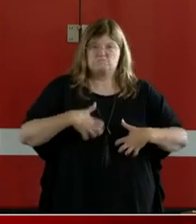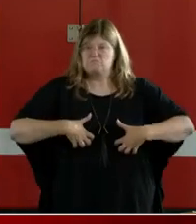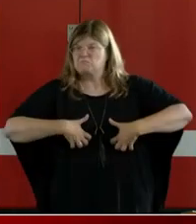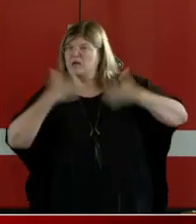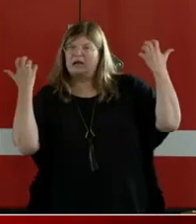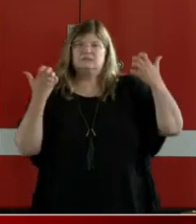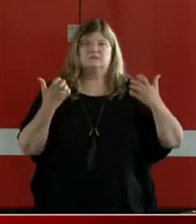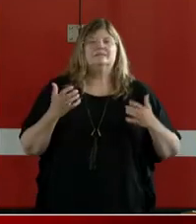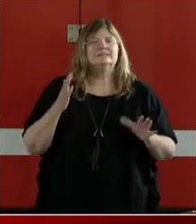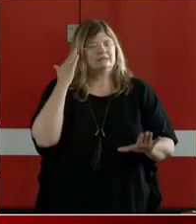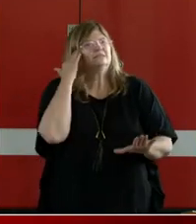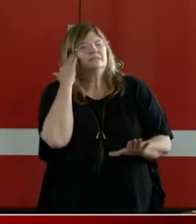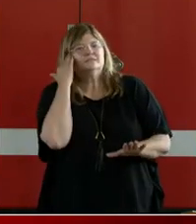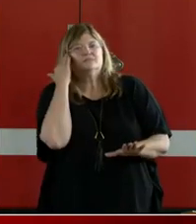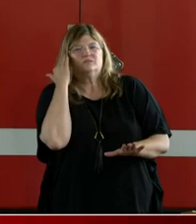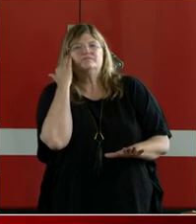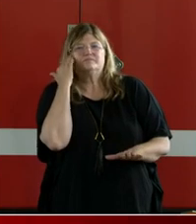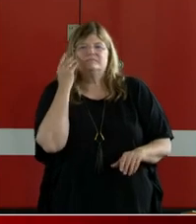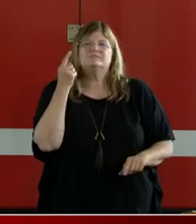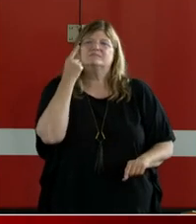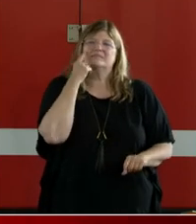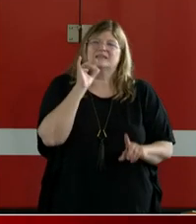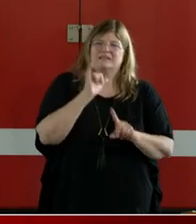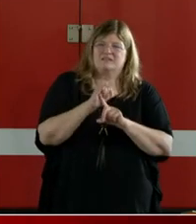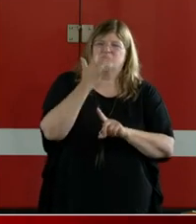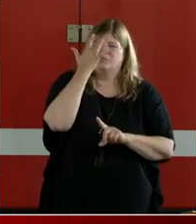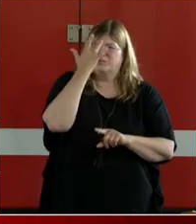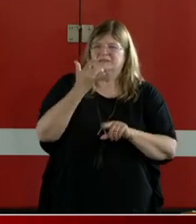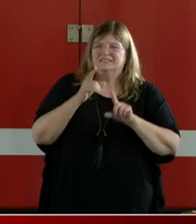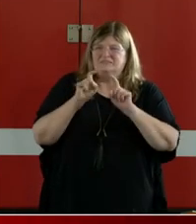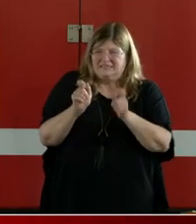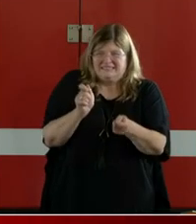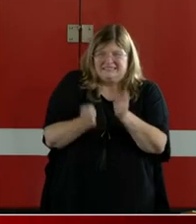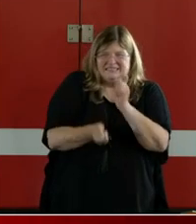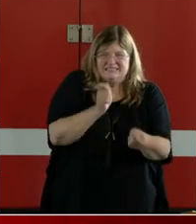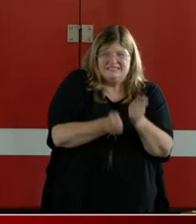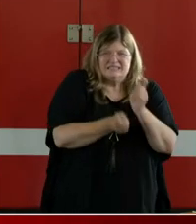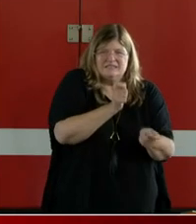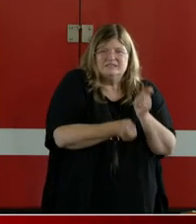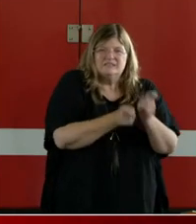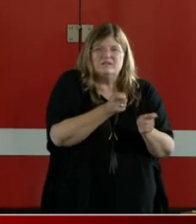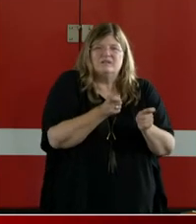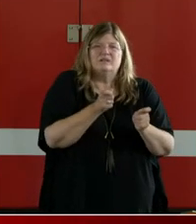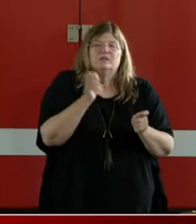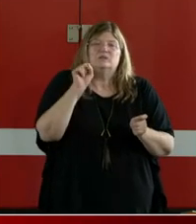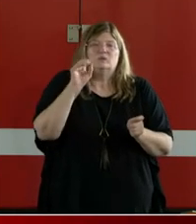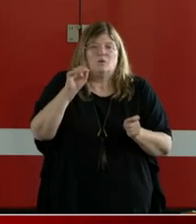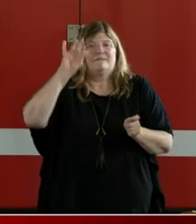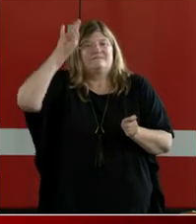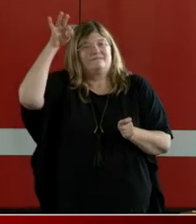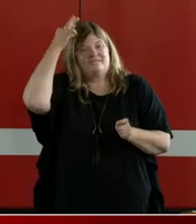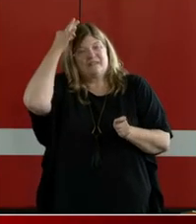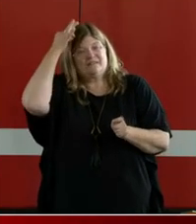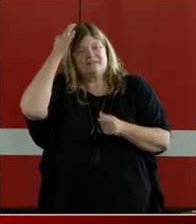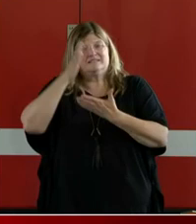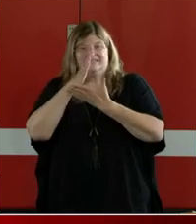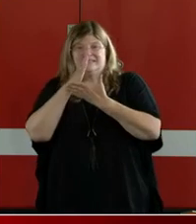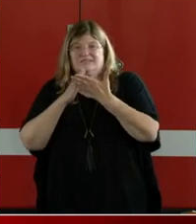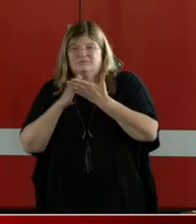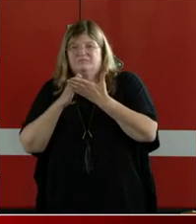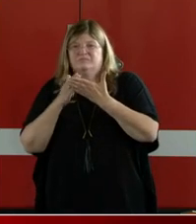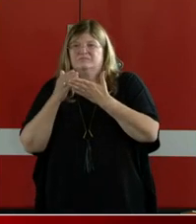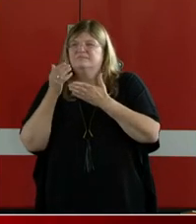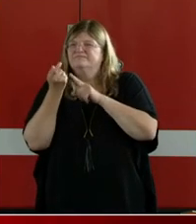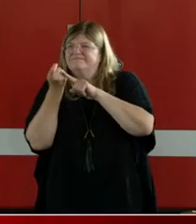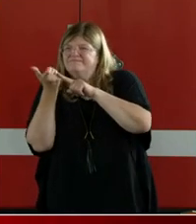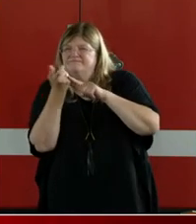why the report was adjusted so that the federal portion was removed. Yes. Mayor, can